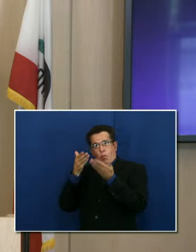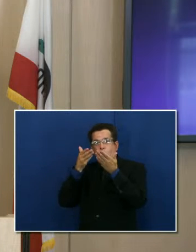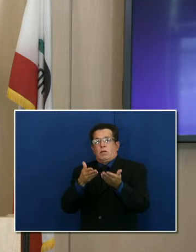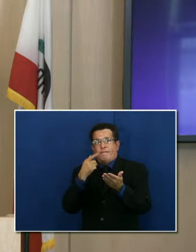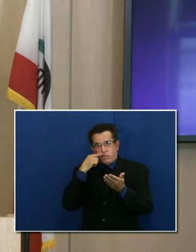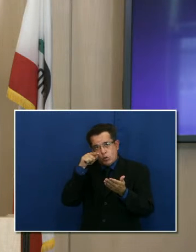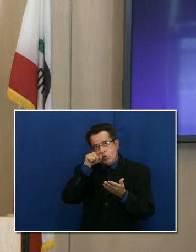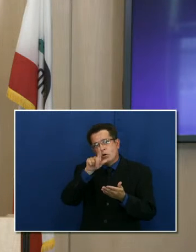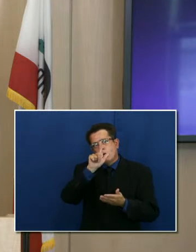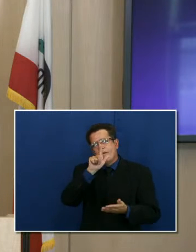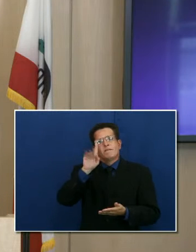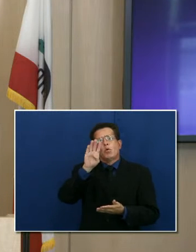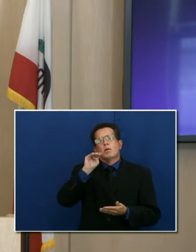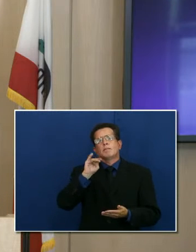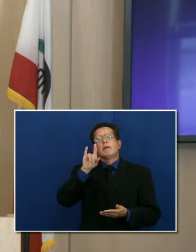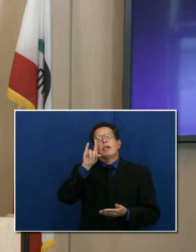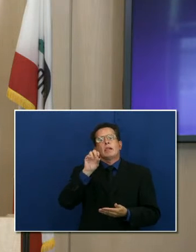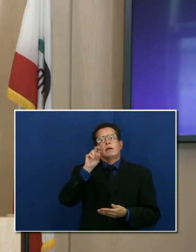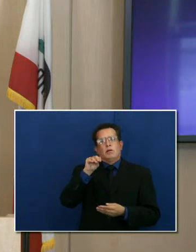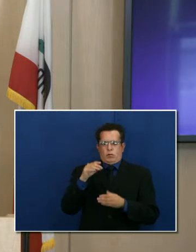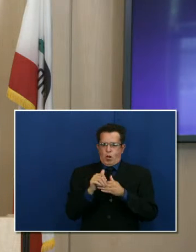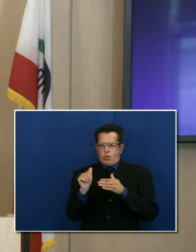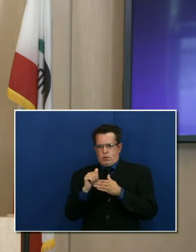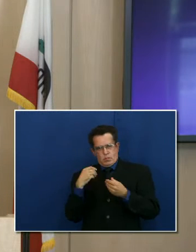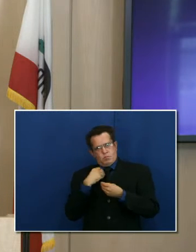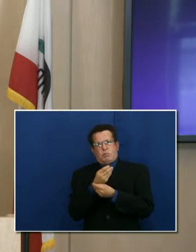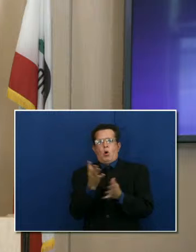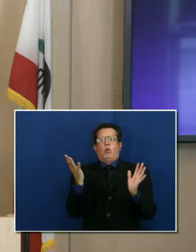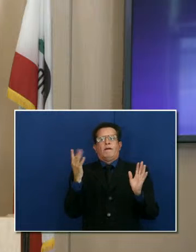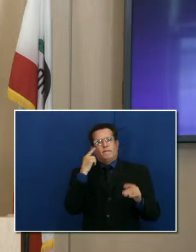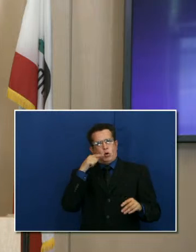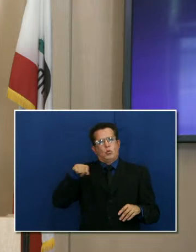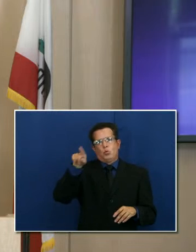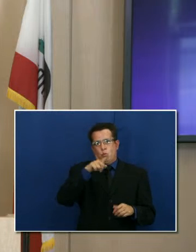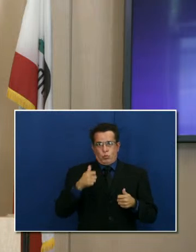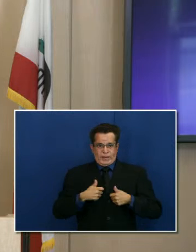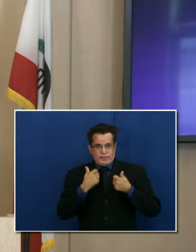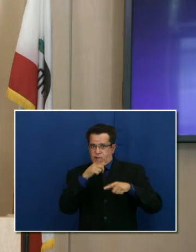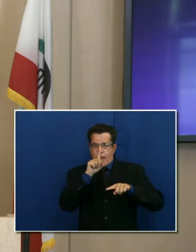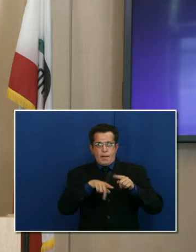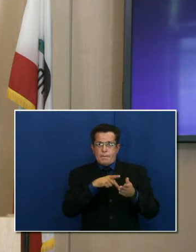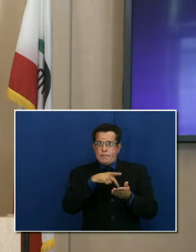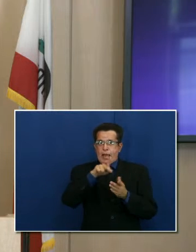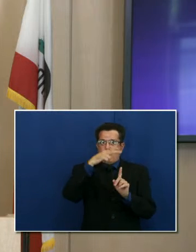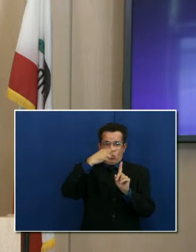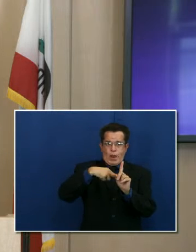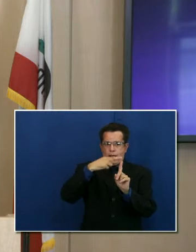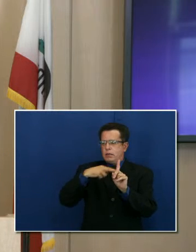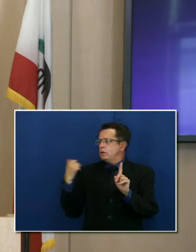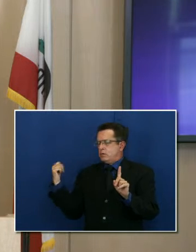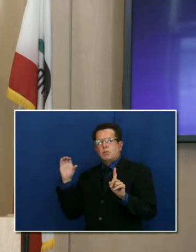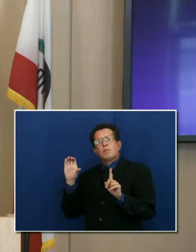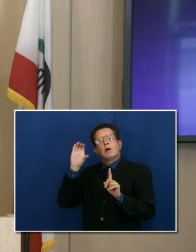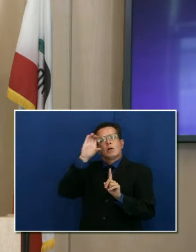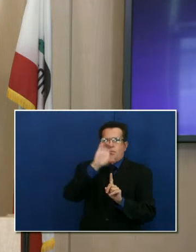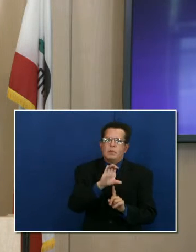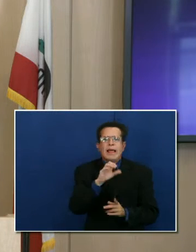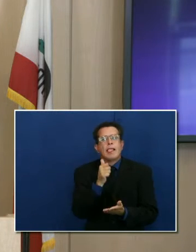We have $24 million available for residents in our county who are having difficulty paying their rent because of this pandemic, and we encourage